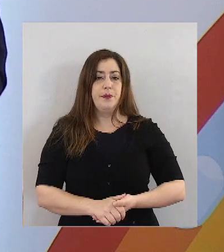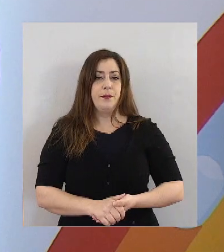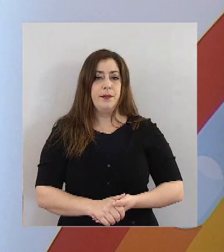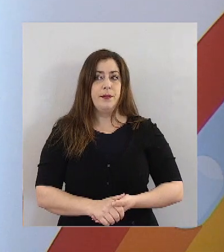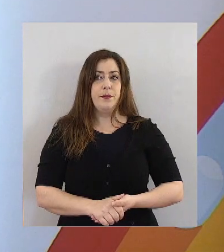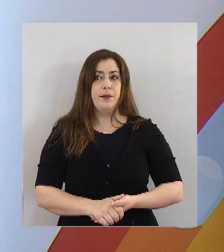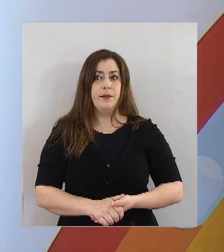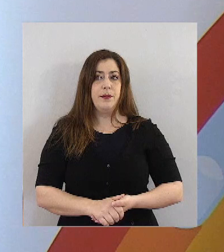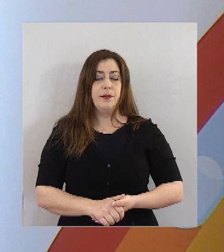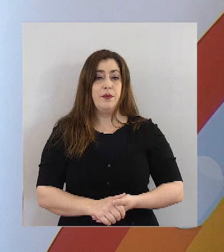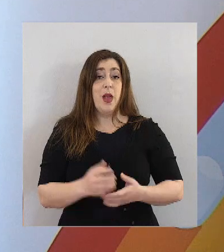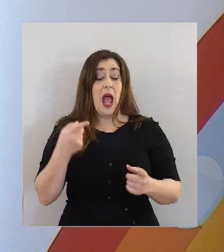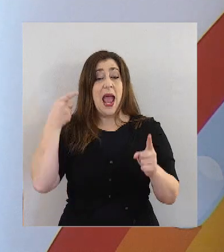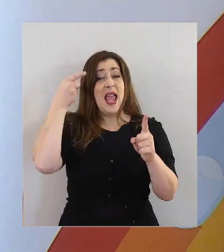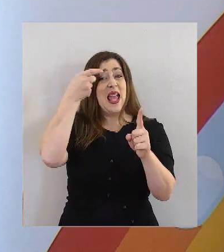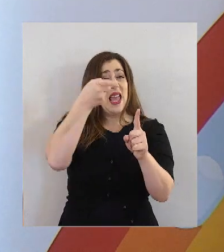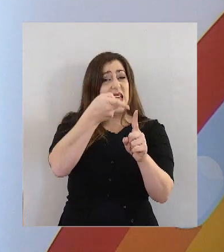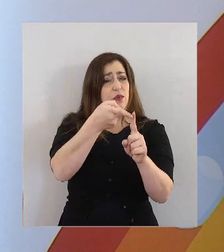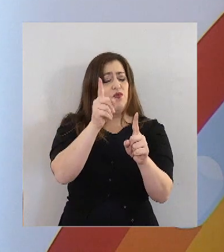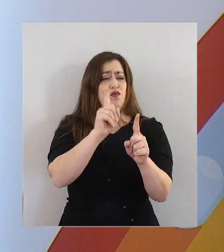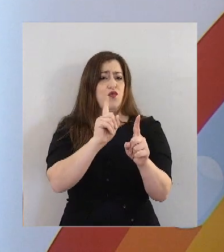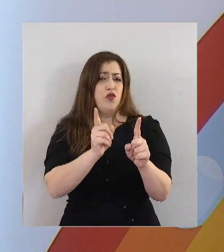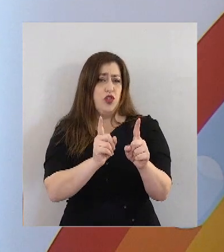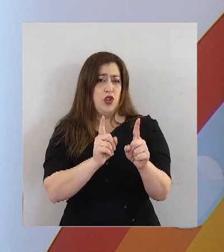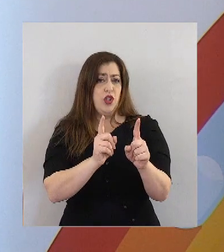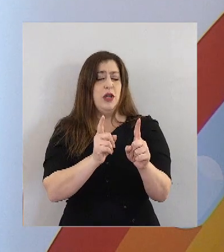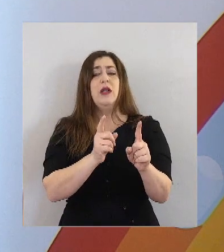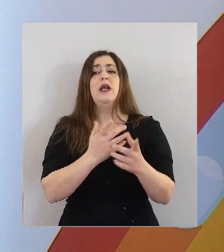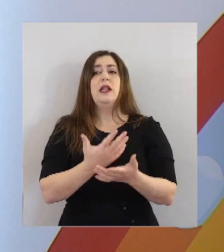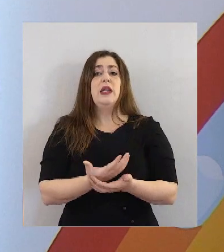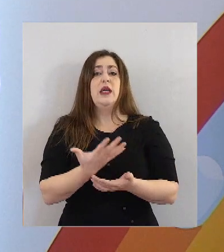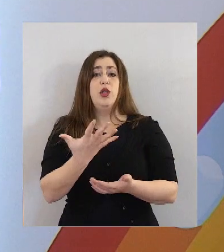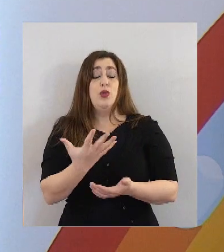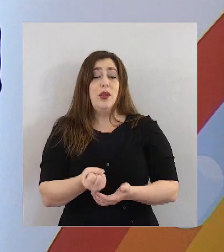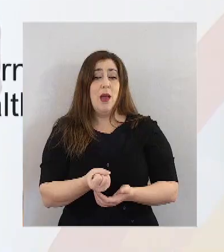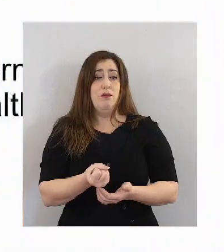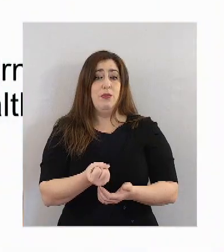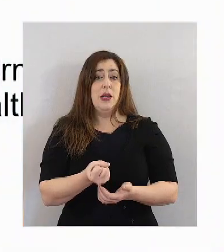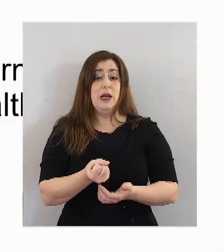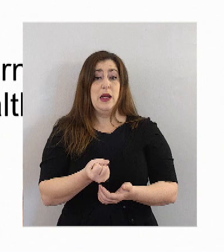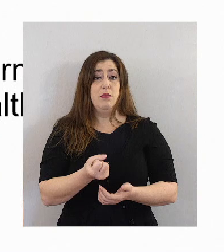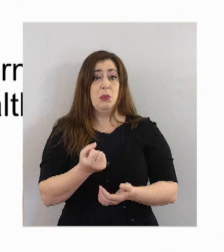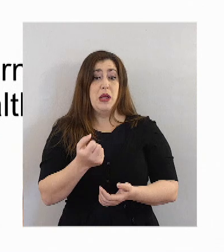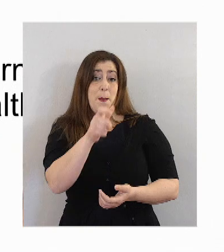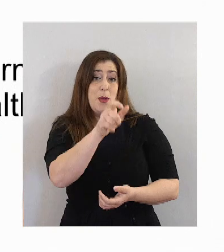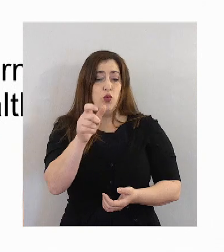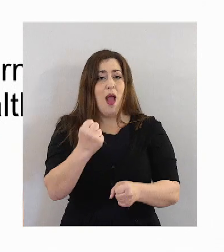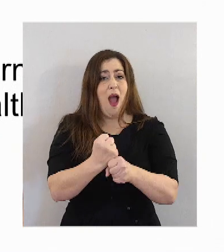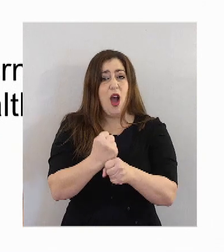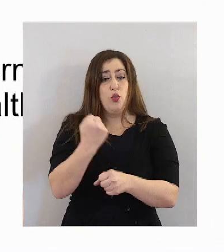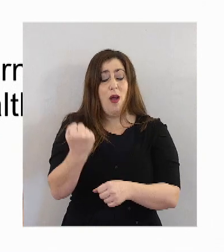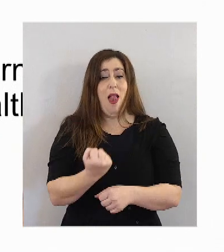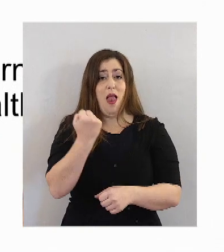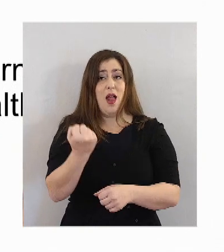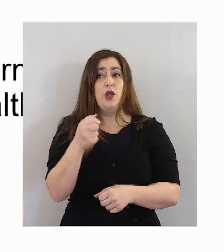The overall aim of the project was to enhance the capacity of a range of health practitioners to address the health needs of LGBTIQ